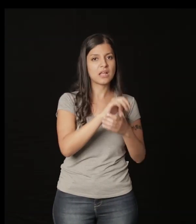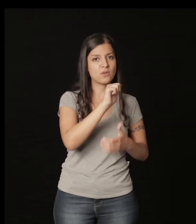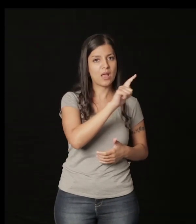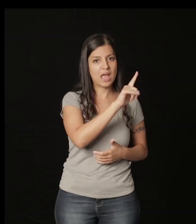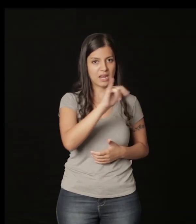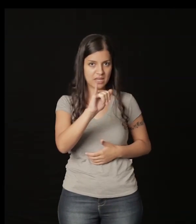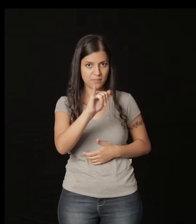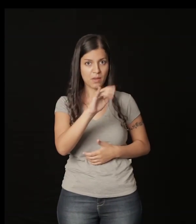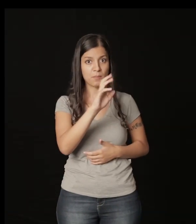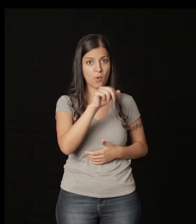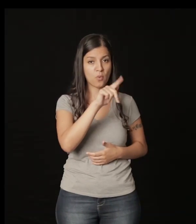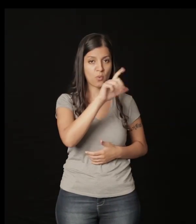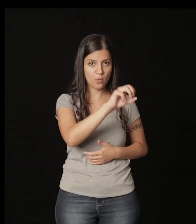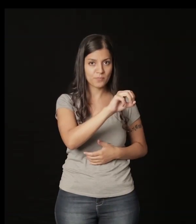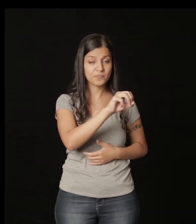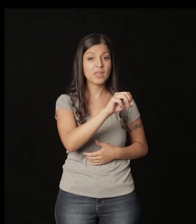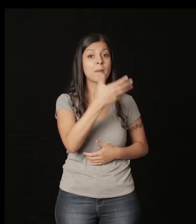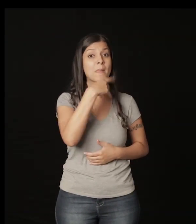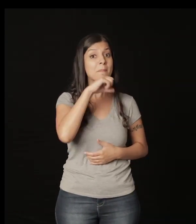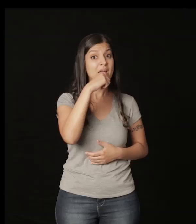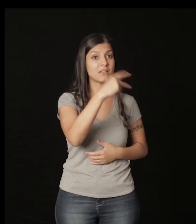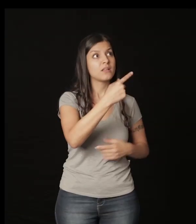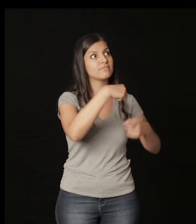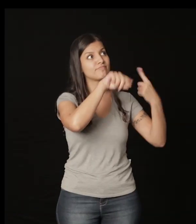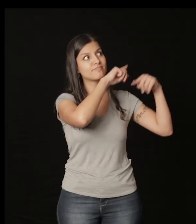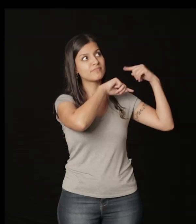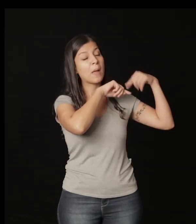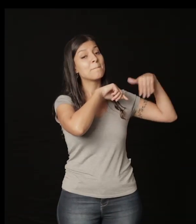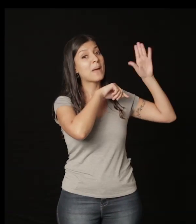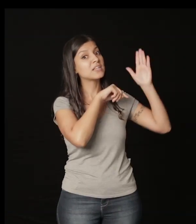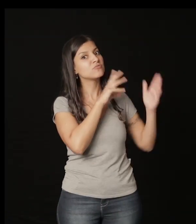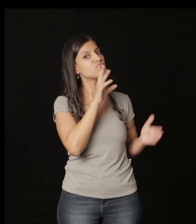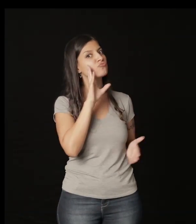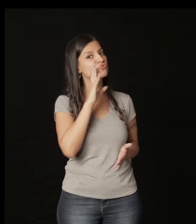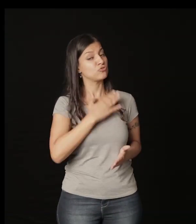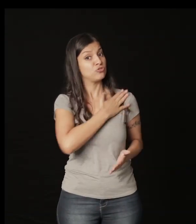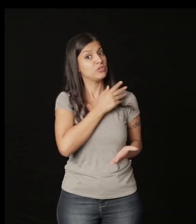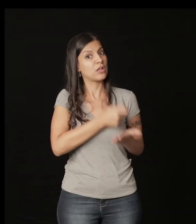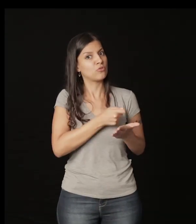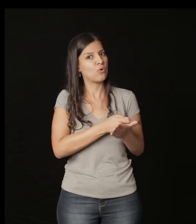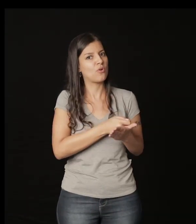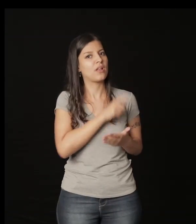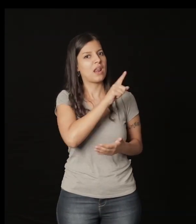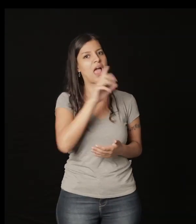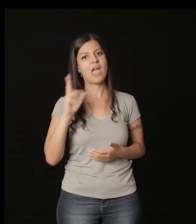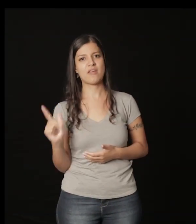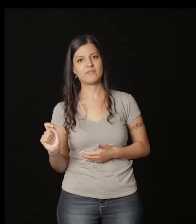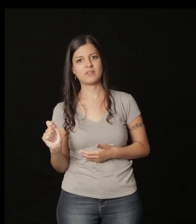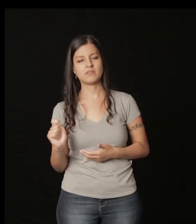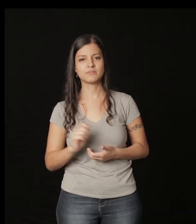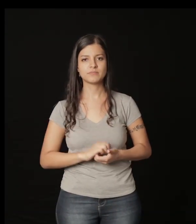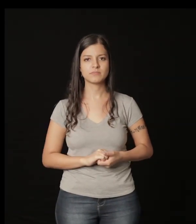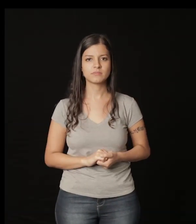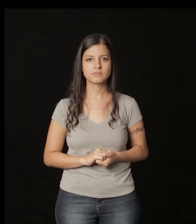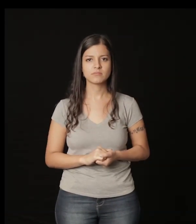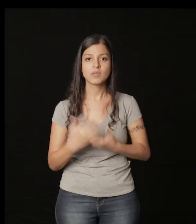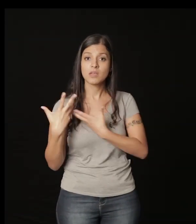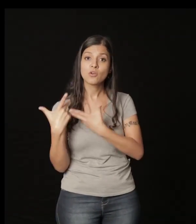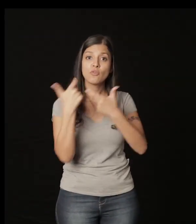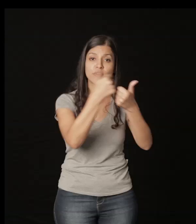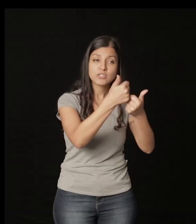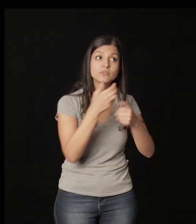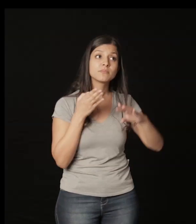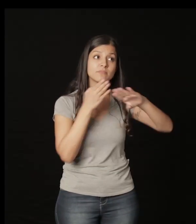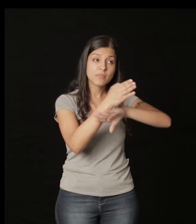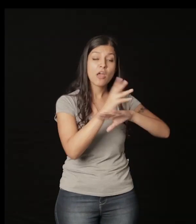is the son of the longest living dictator of Africa. So, and the invitation was, come and take pictures